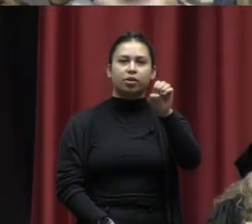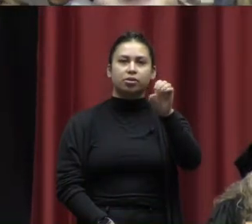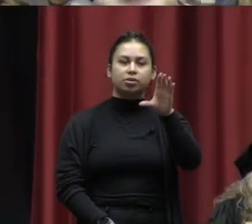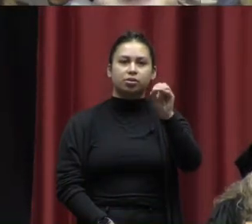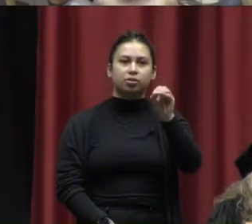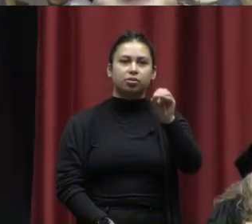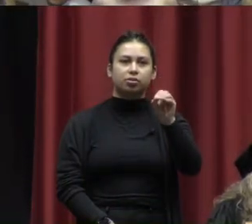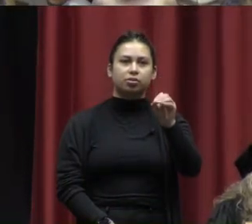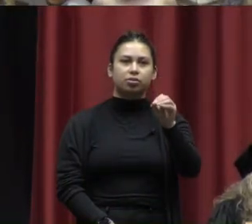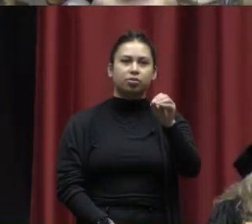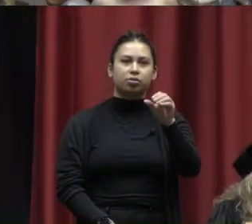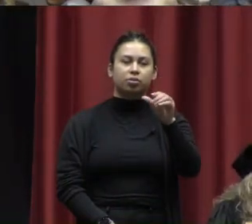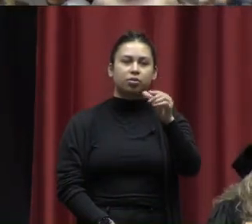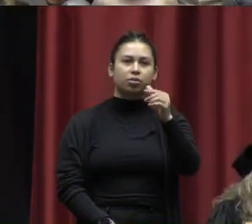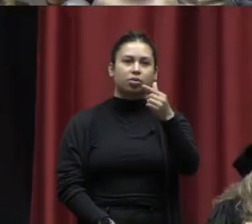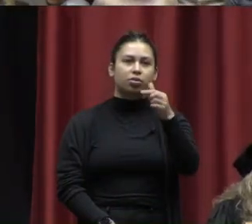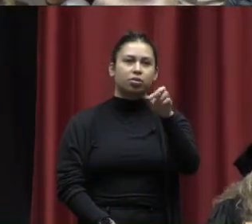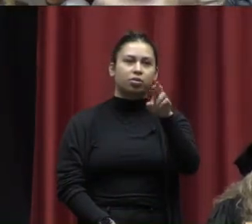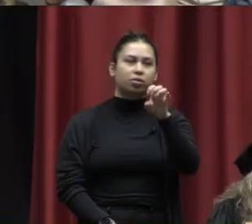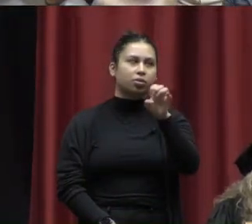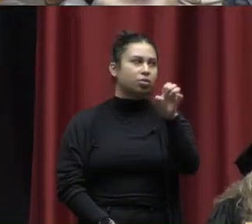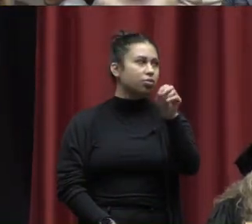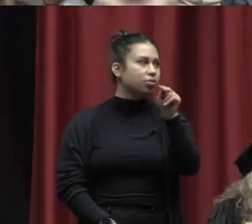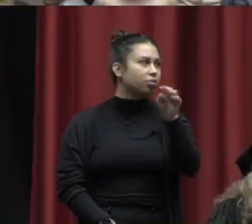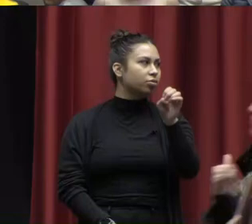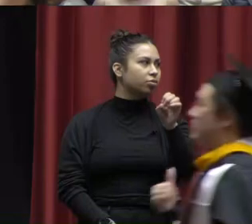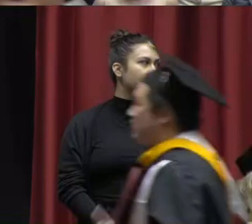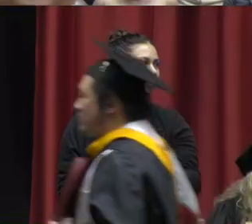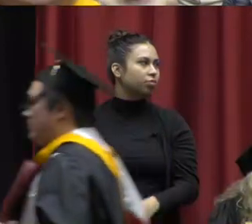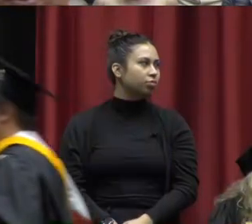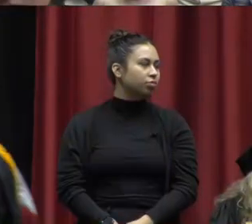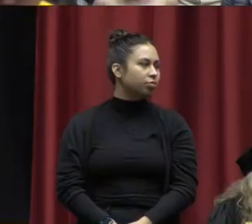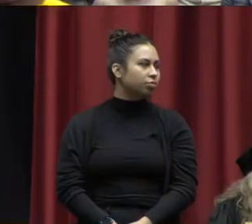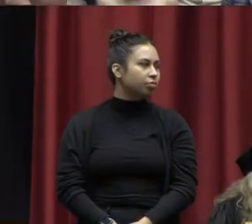Bria Hartsfield Gothard,